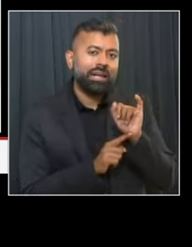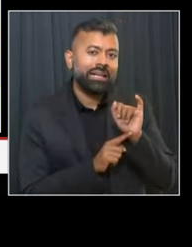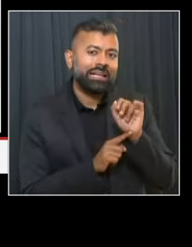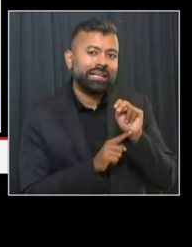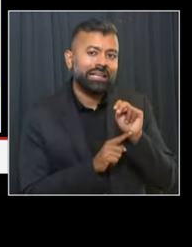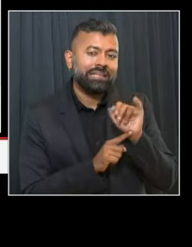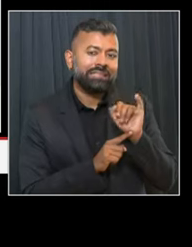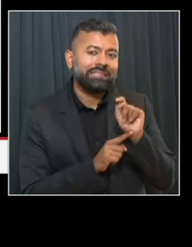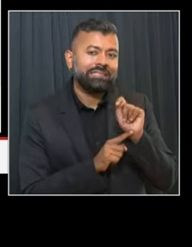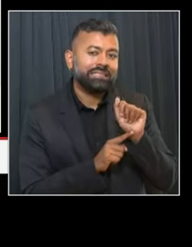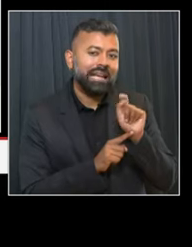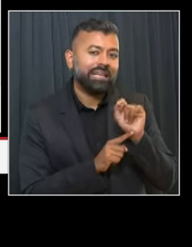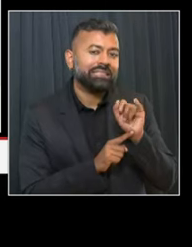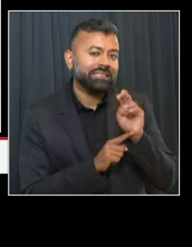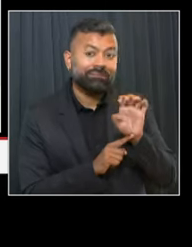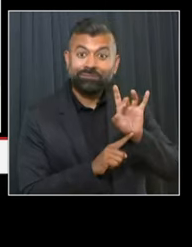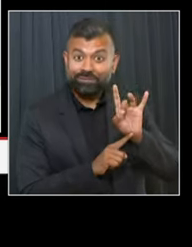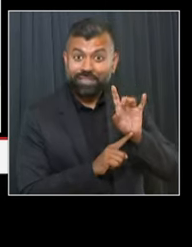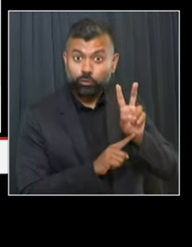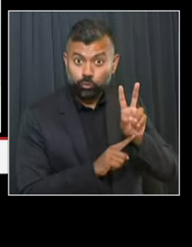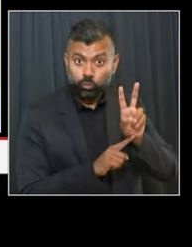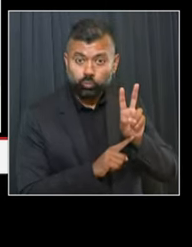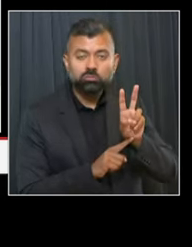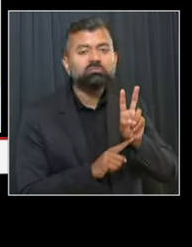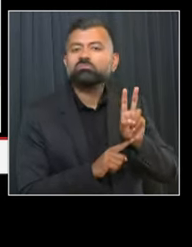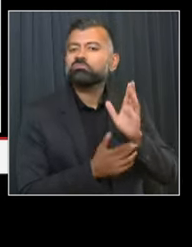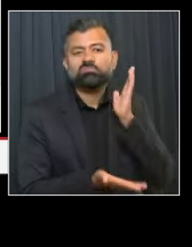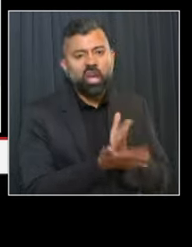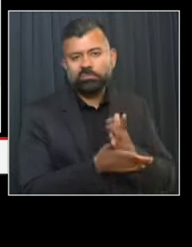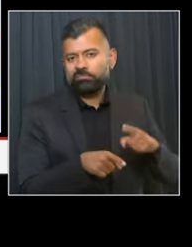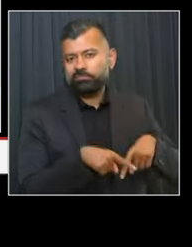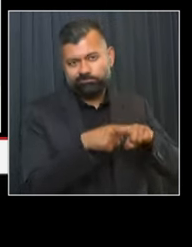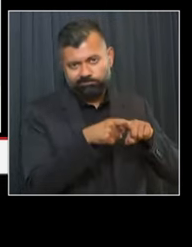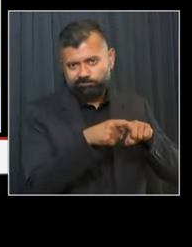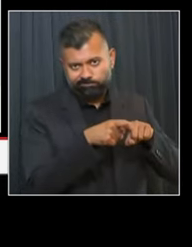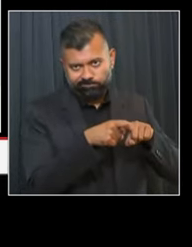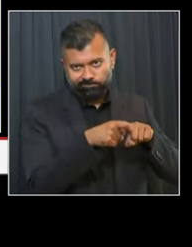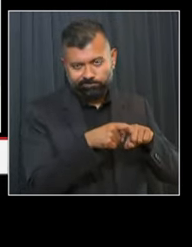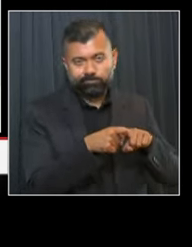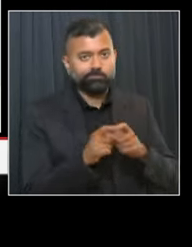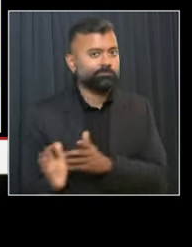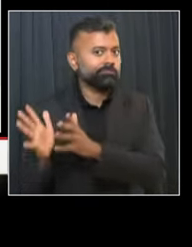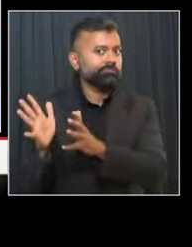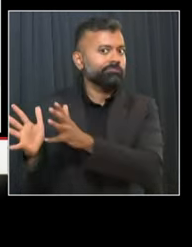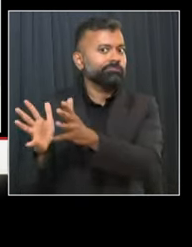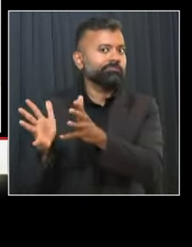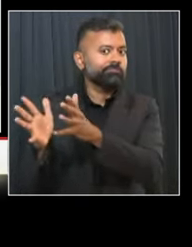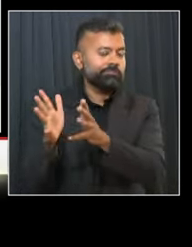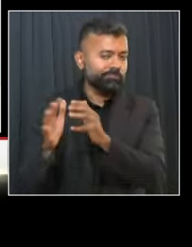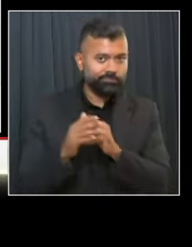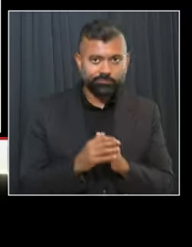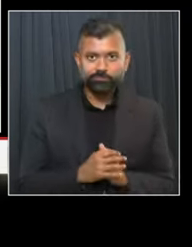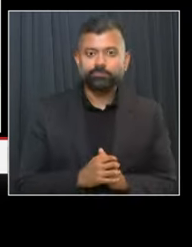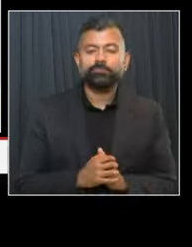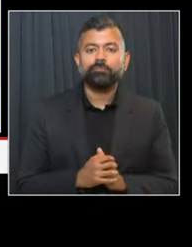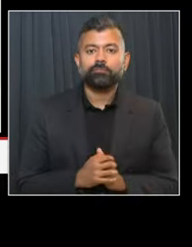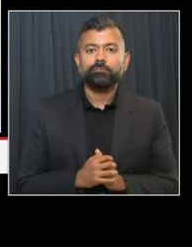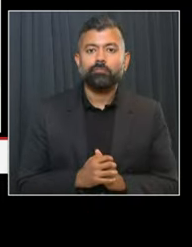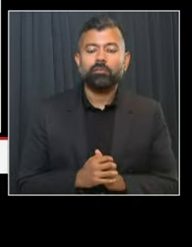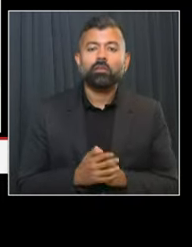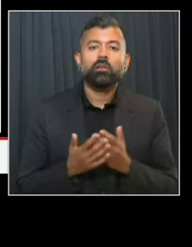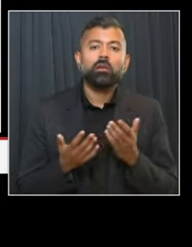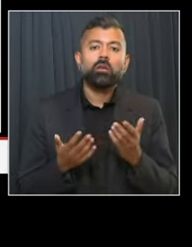And establishing sales tax holidays for restaurants. We recognize how important